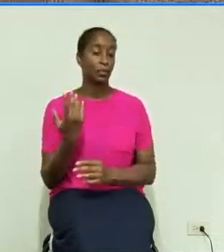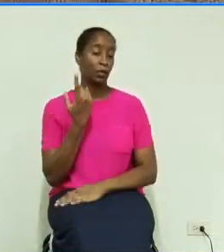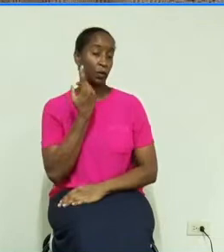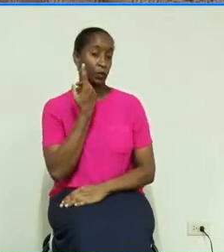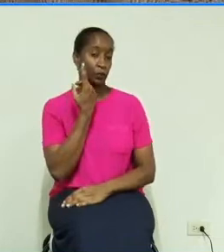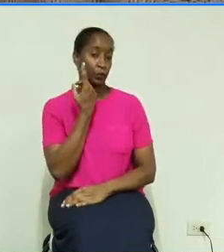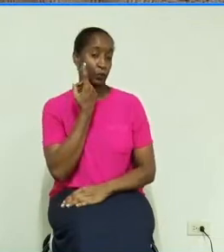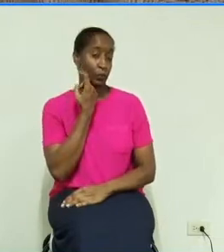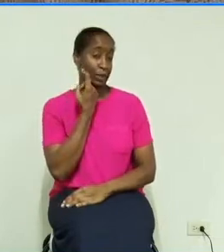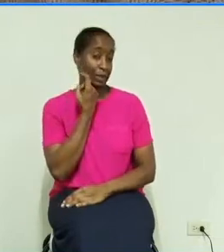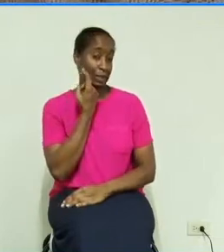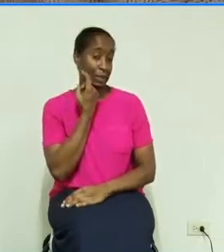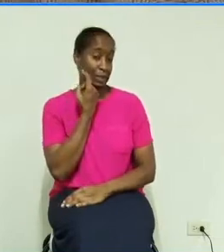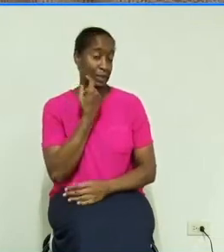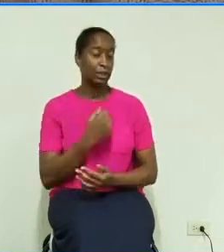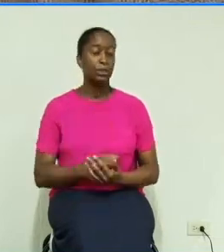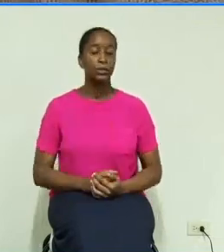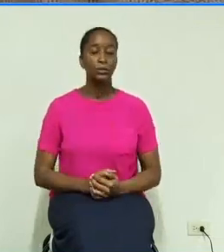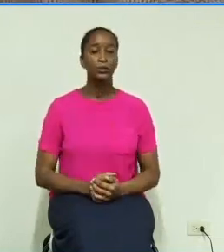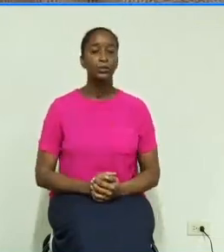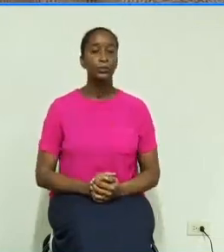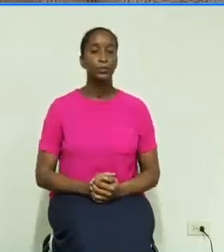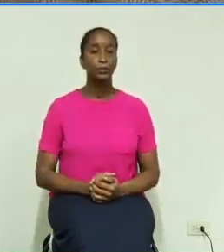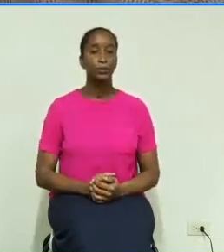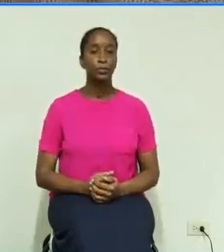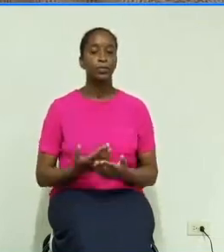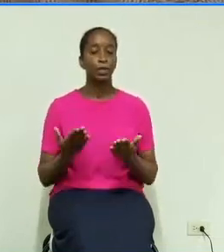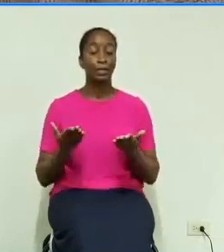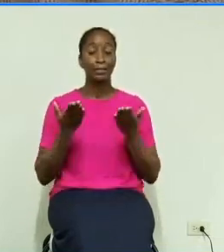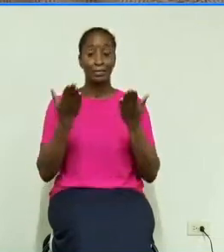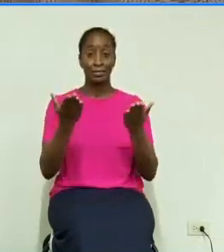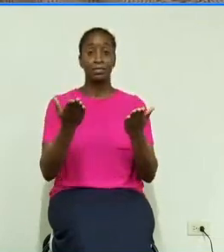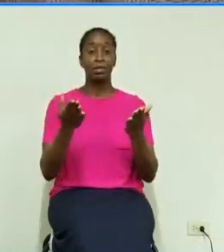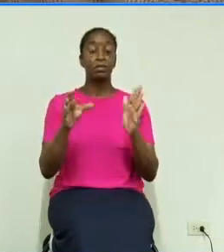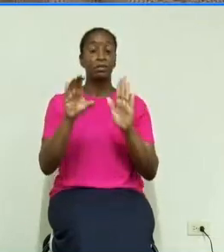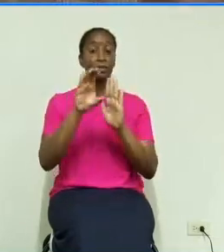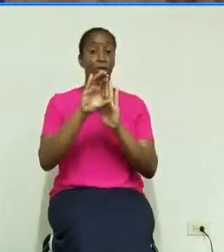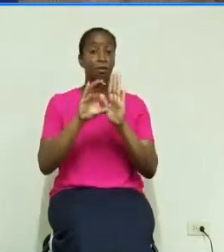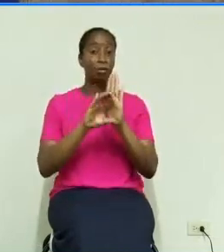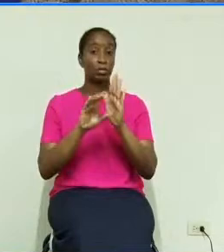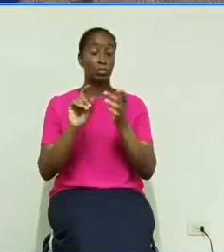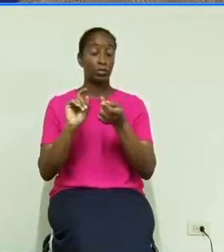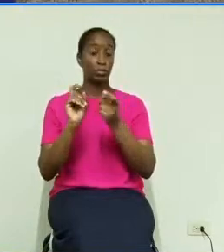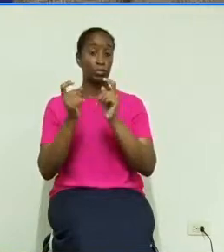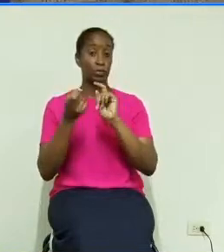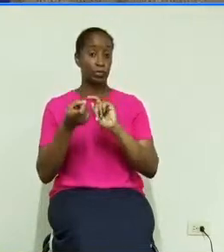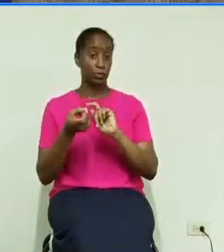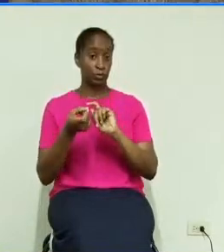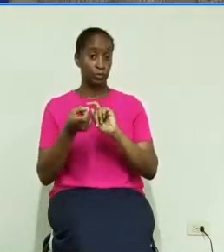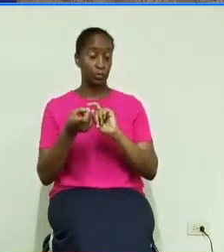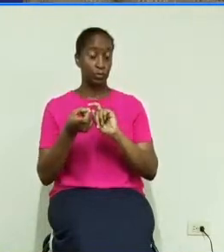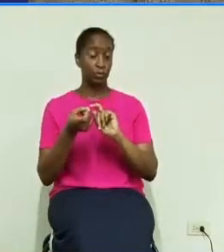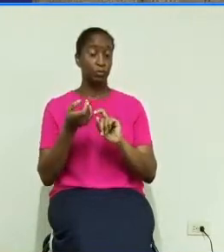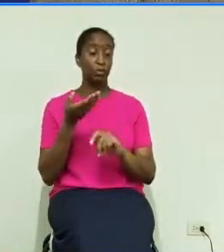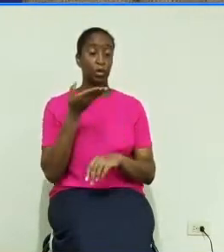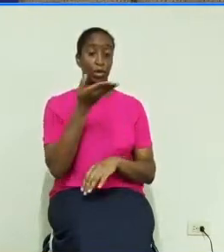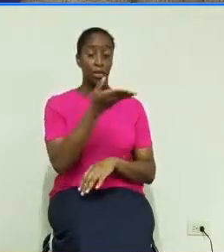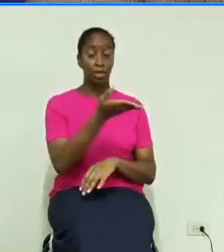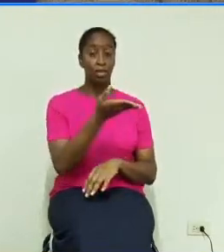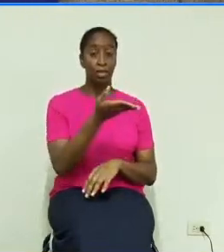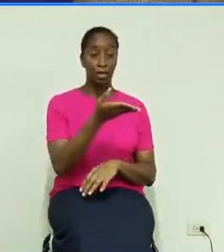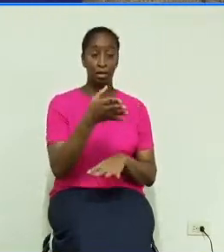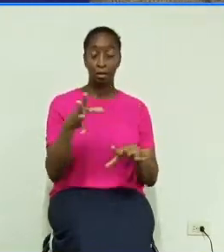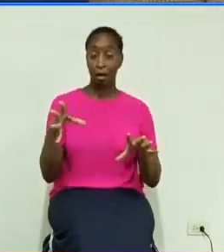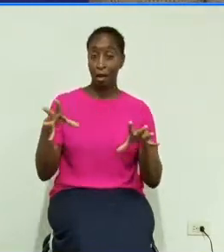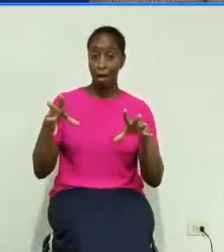years, that a proposed constitutional amendment did not carry in the House. In the